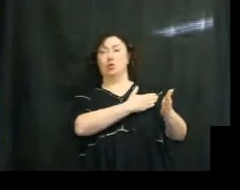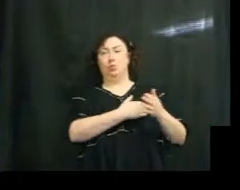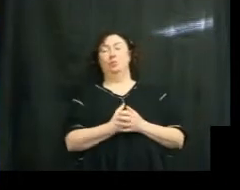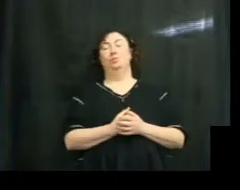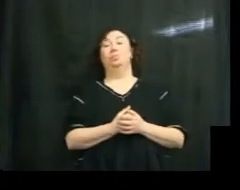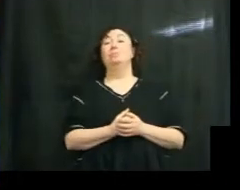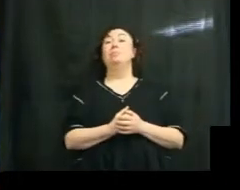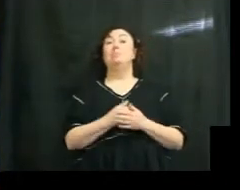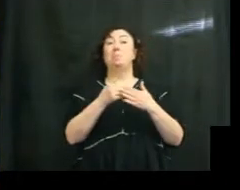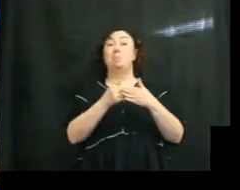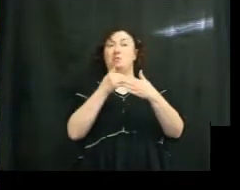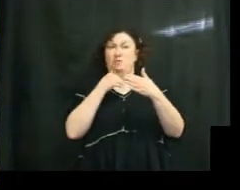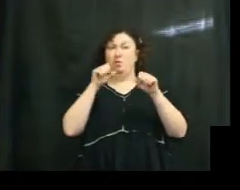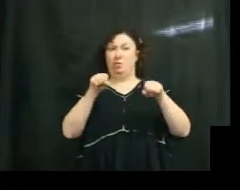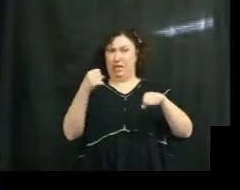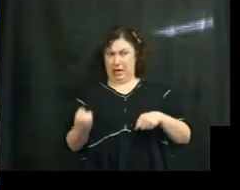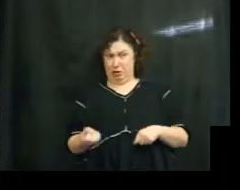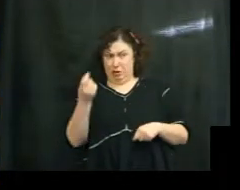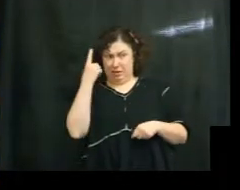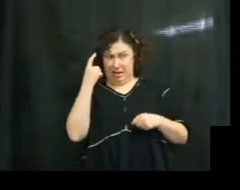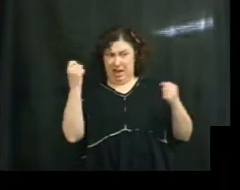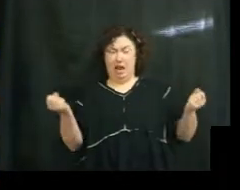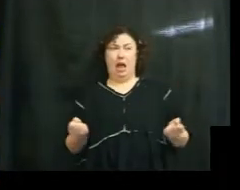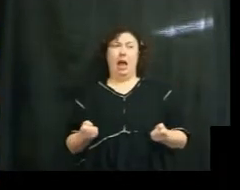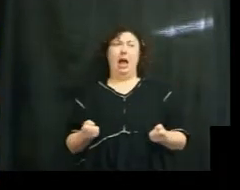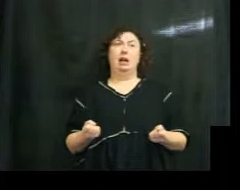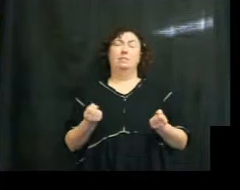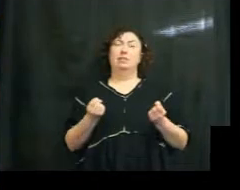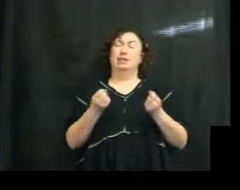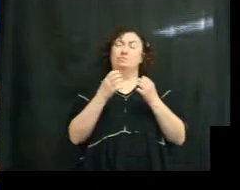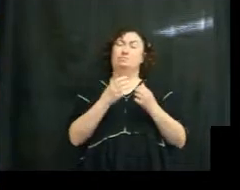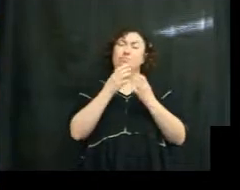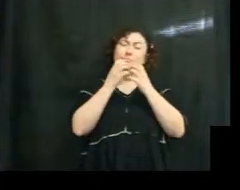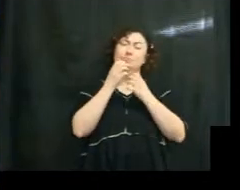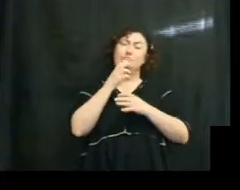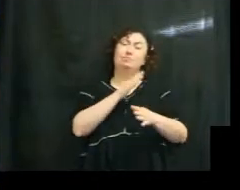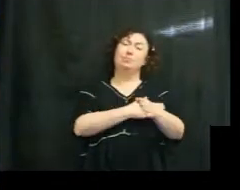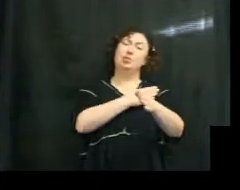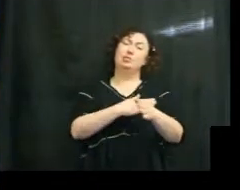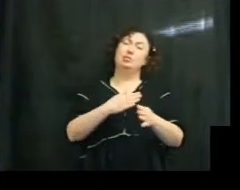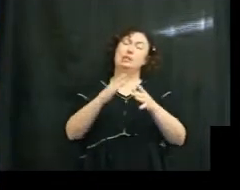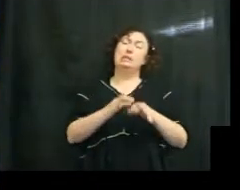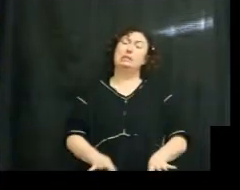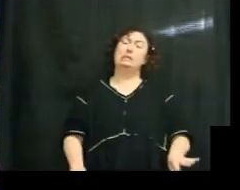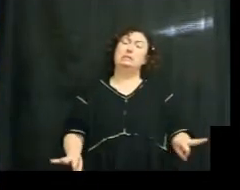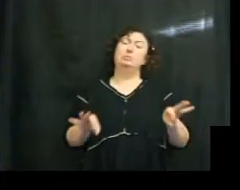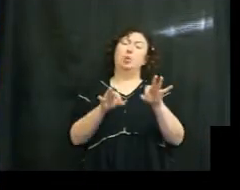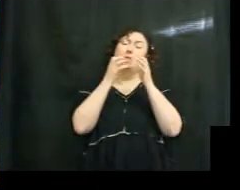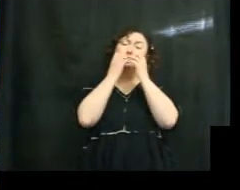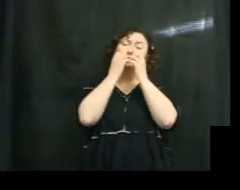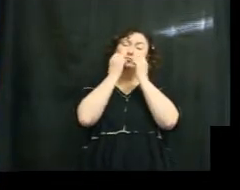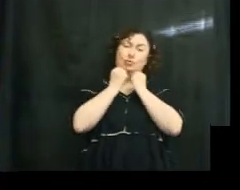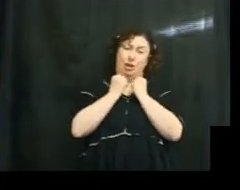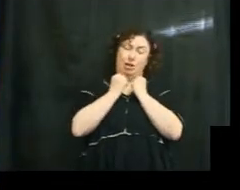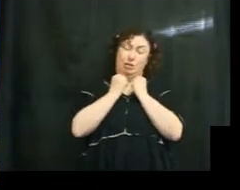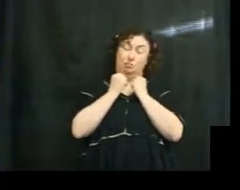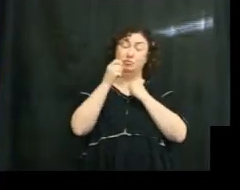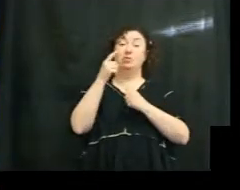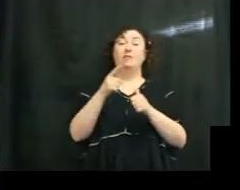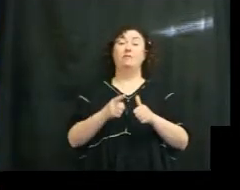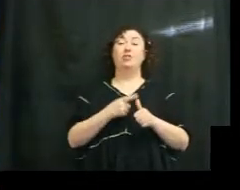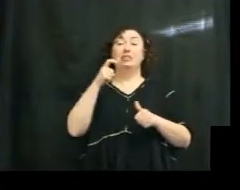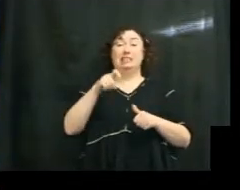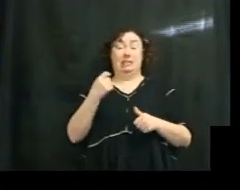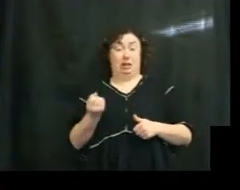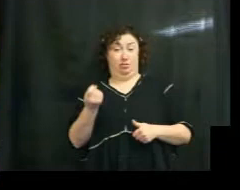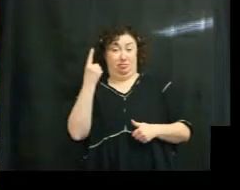But before you can understand how much music means to me, you have to know how important it is to my